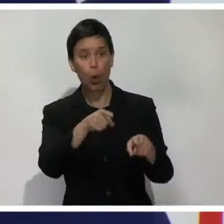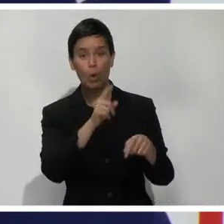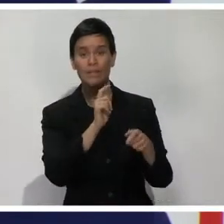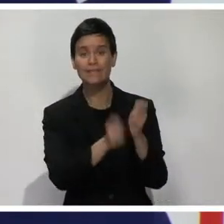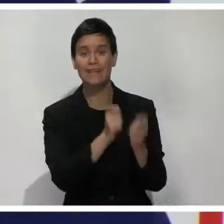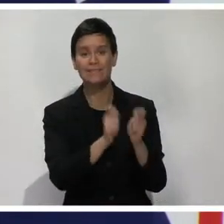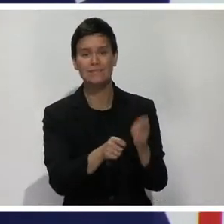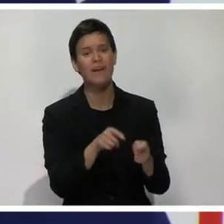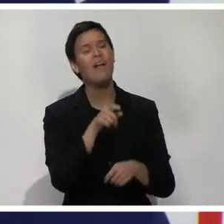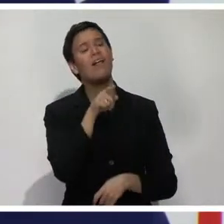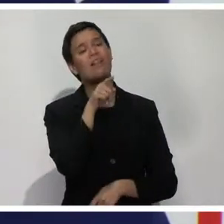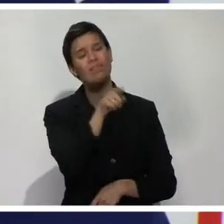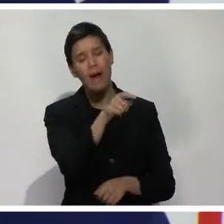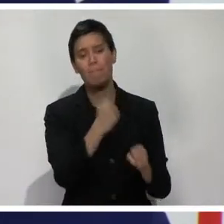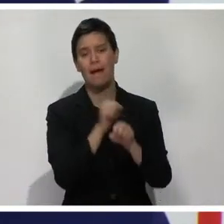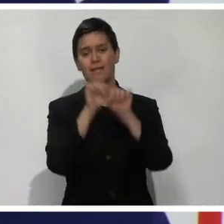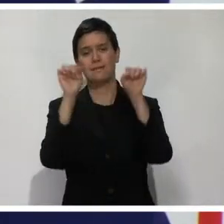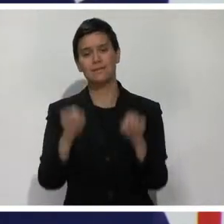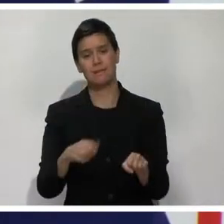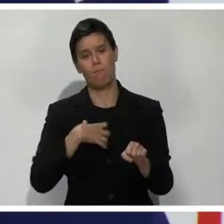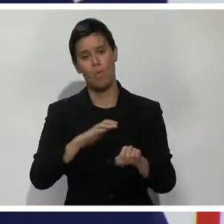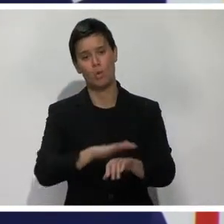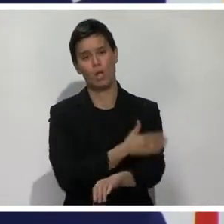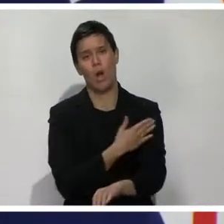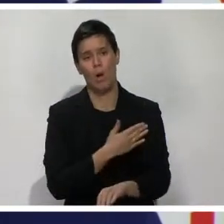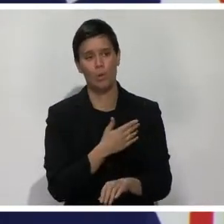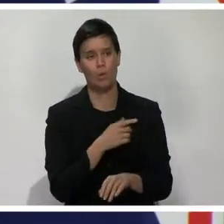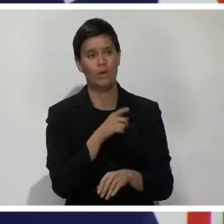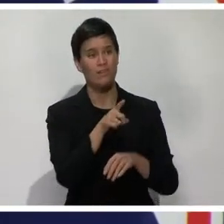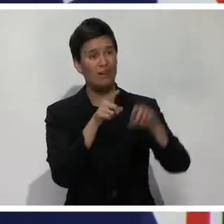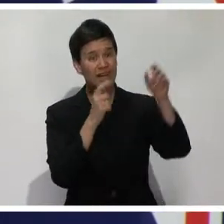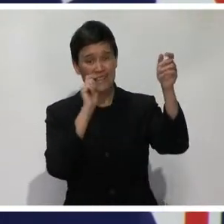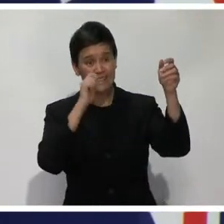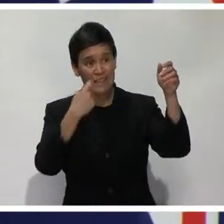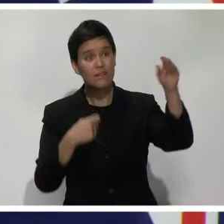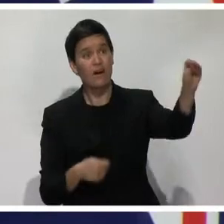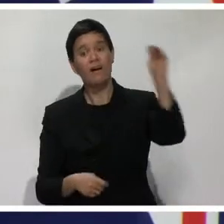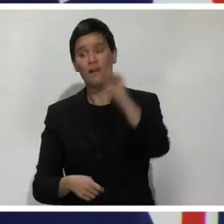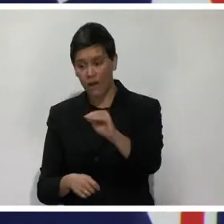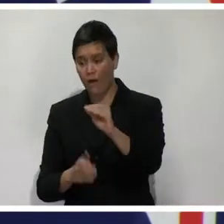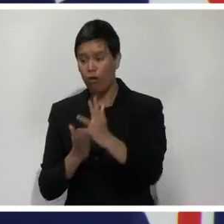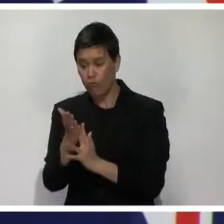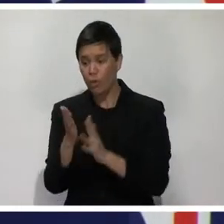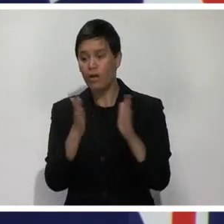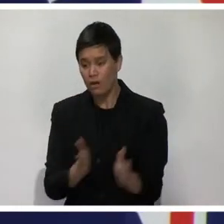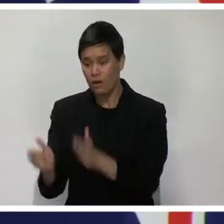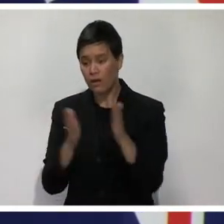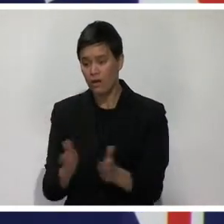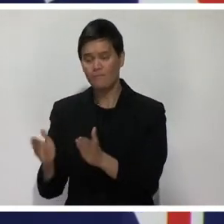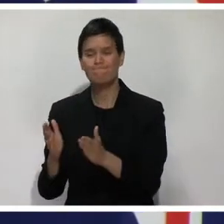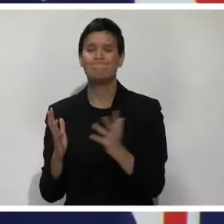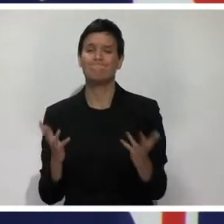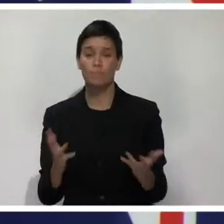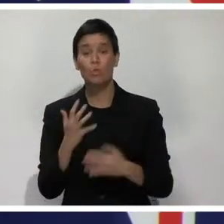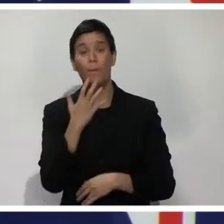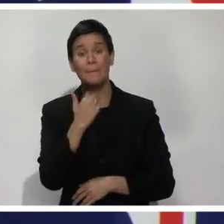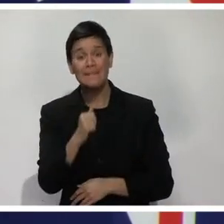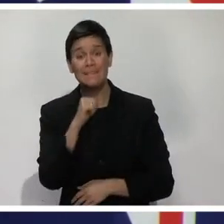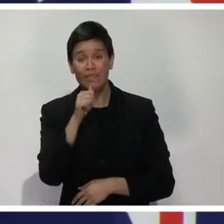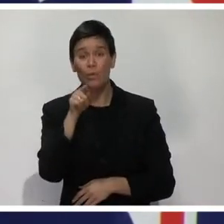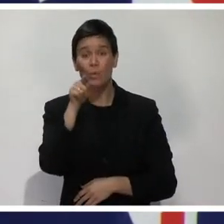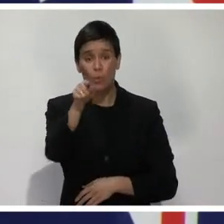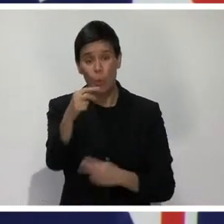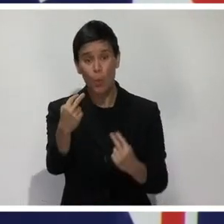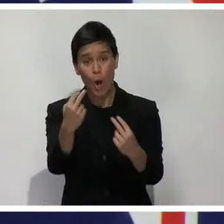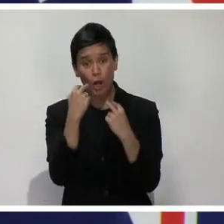to at-risk places. So it is helpful if you are waiting in a queue right now and listening on your radio. If you're not unwell, please do go home,